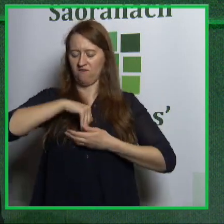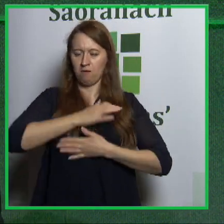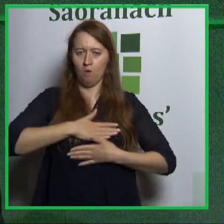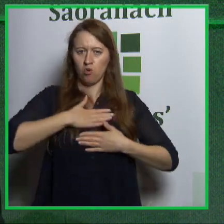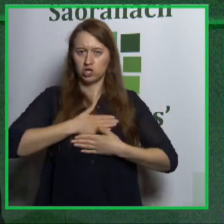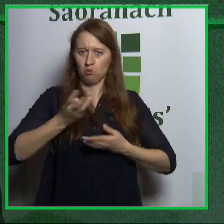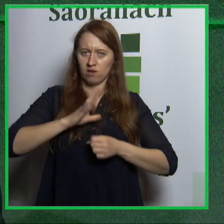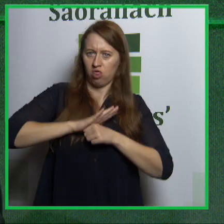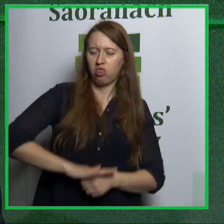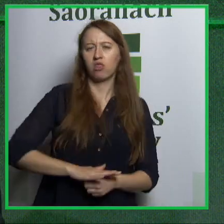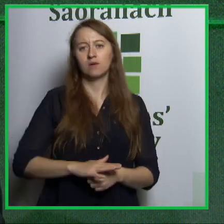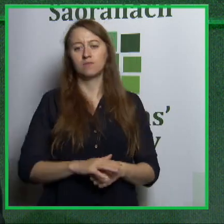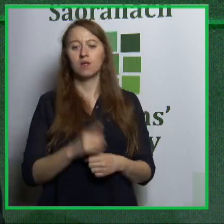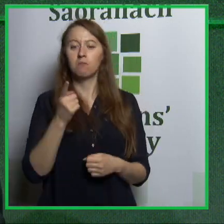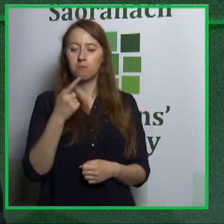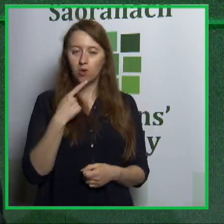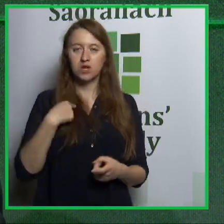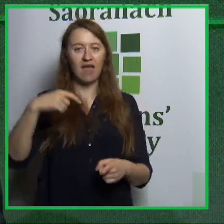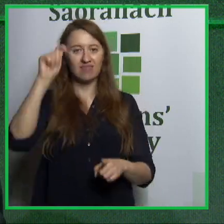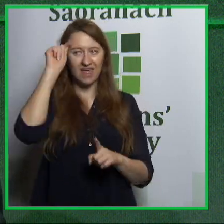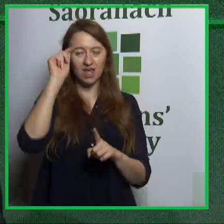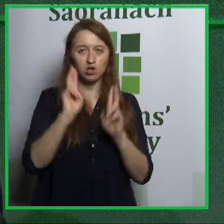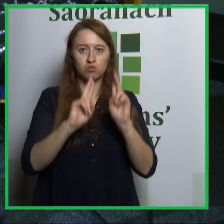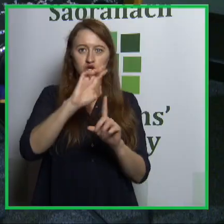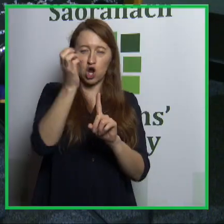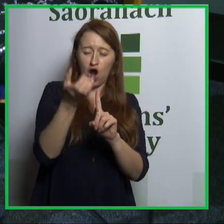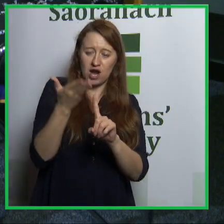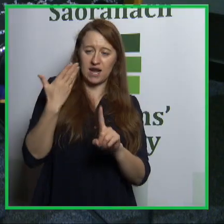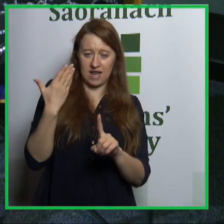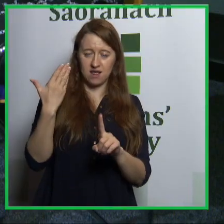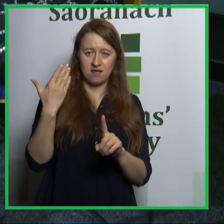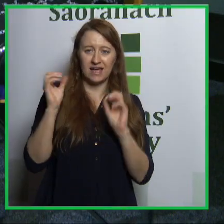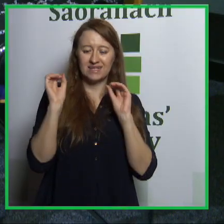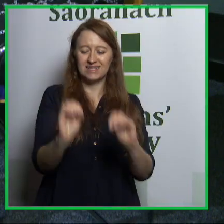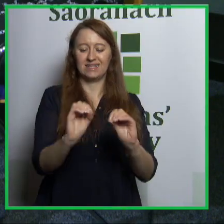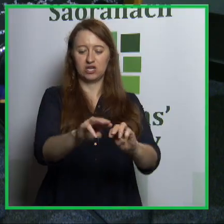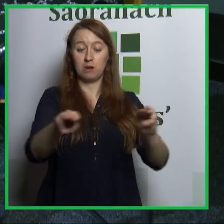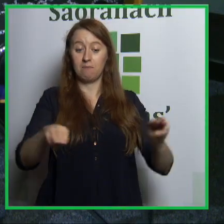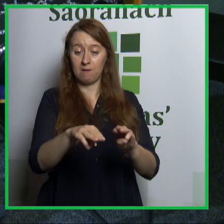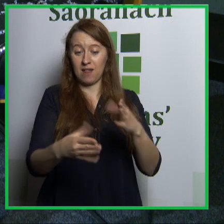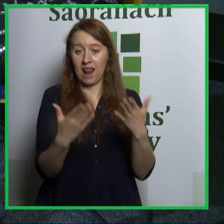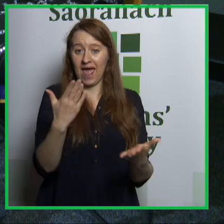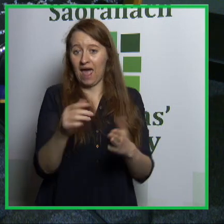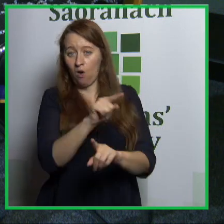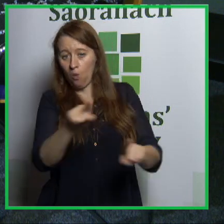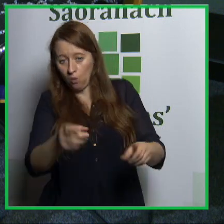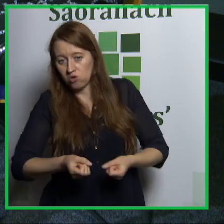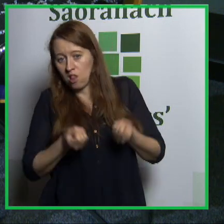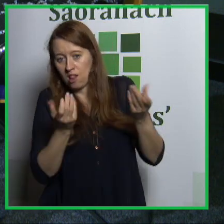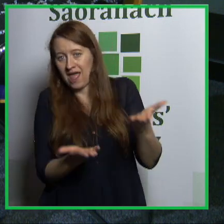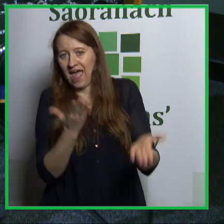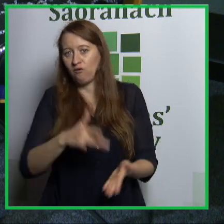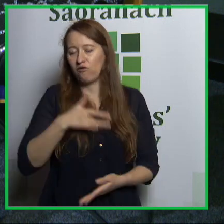think that early on, teaching people to articulate how they feel and to let them know that you're good enough to ask what you want for